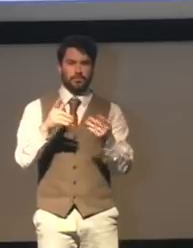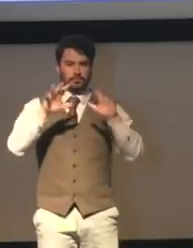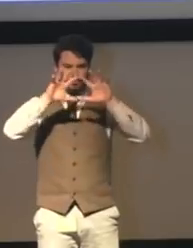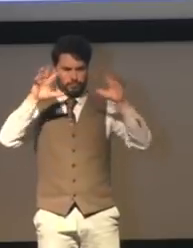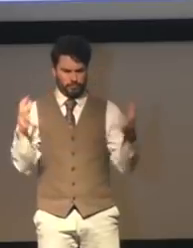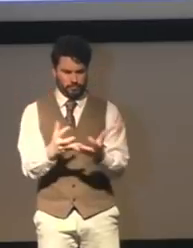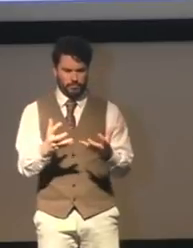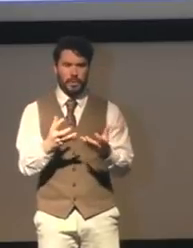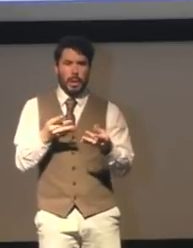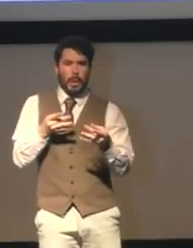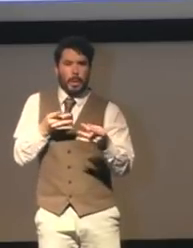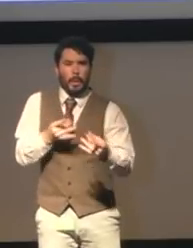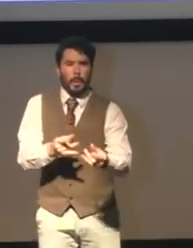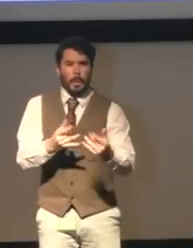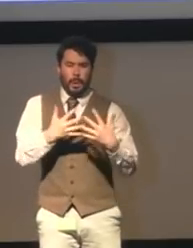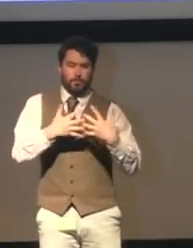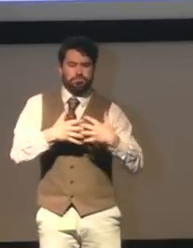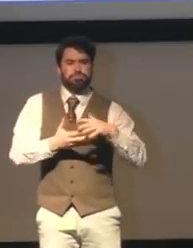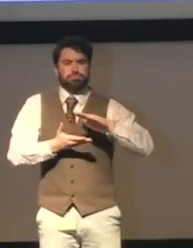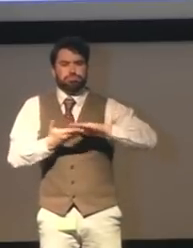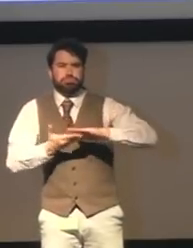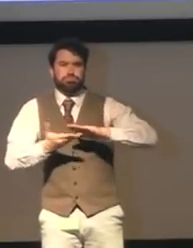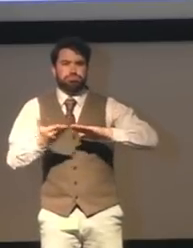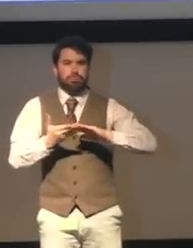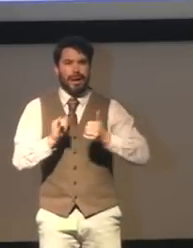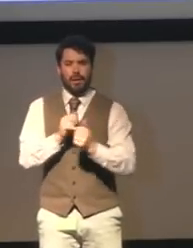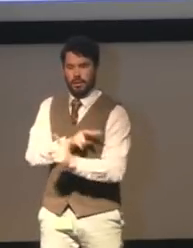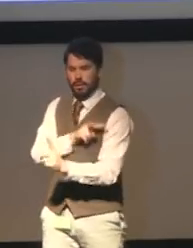during this period of time.